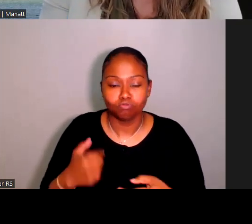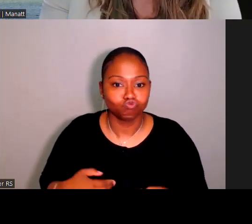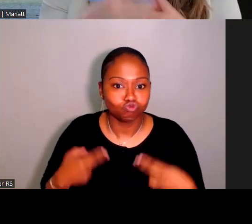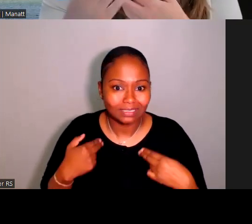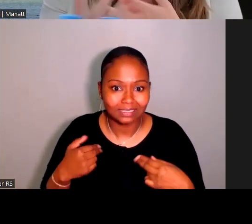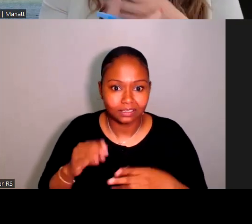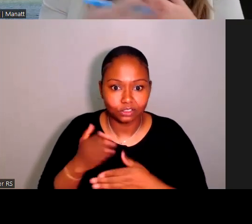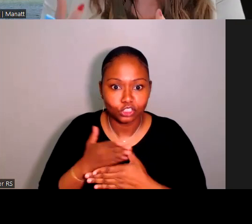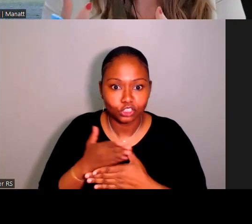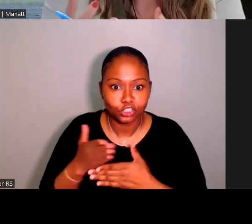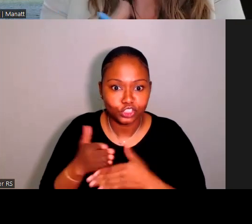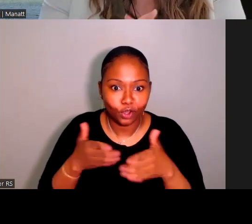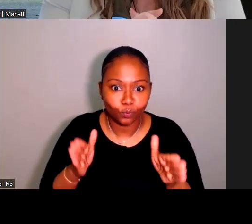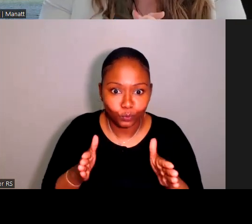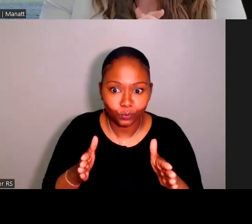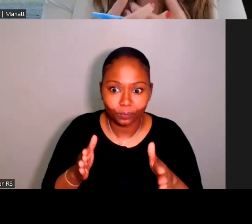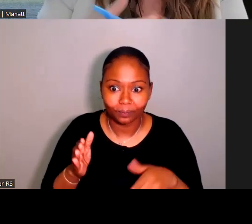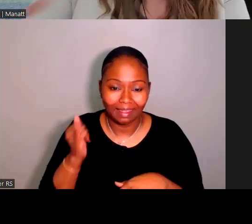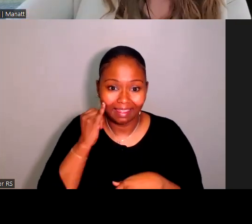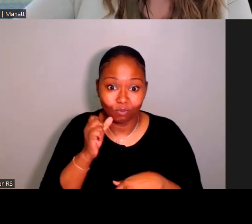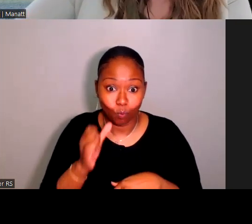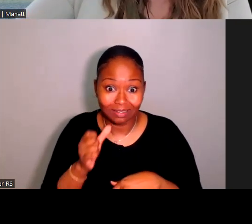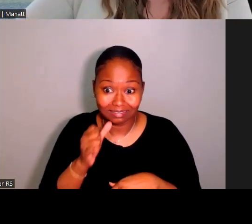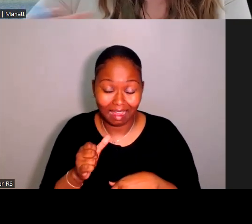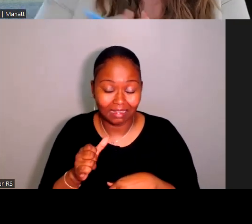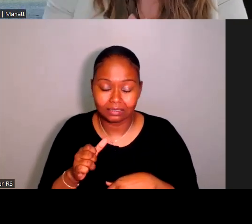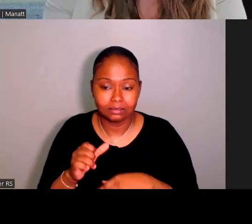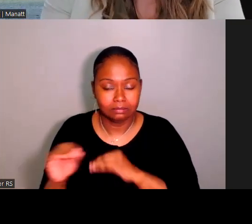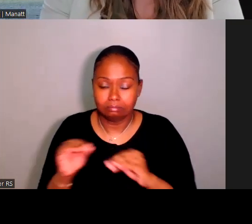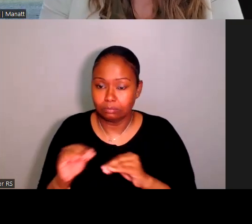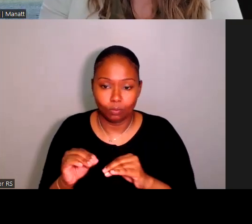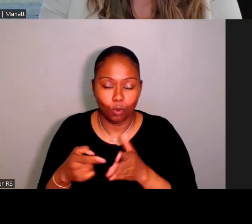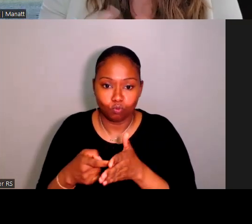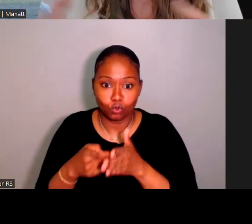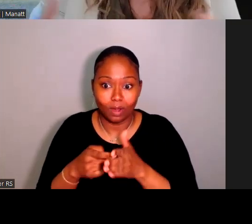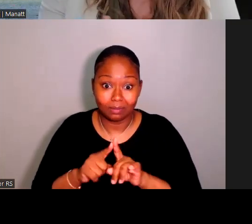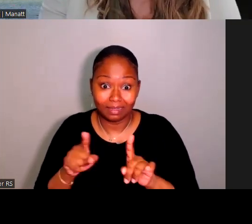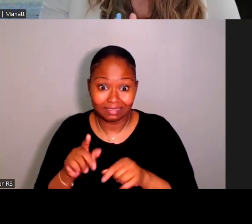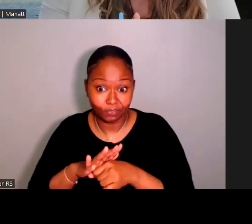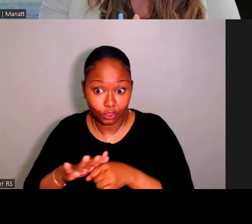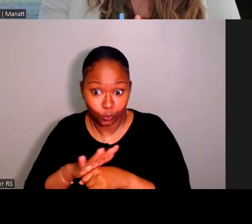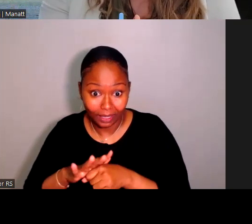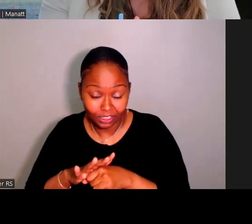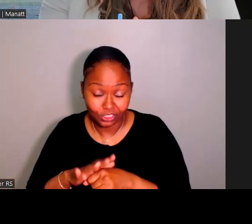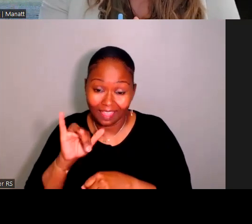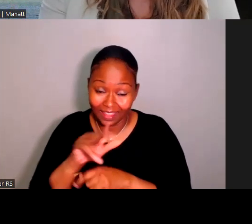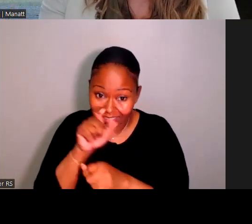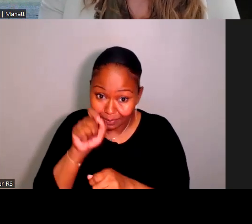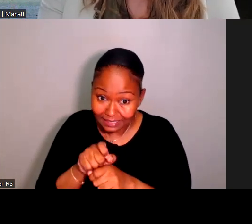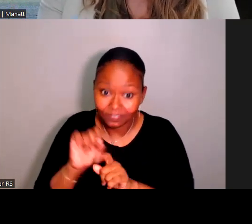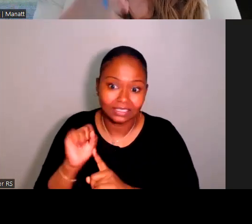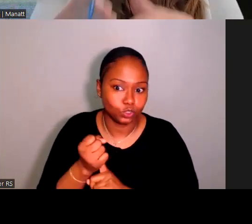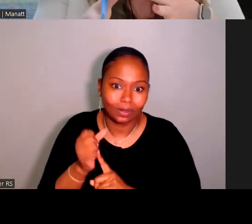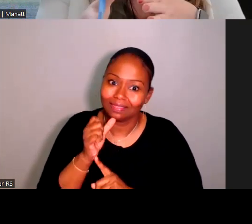room, if one isn't mobile, requiring them to be in a different location for visitation in that particular scenario may